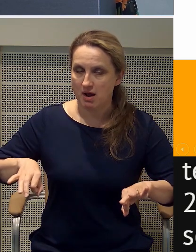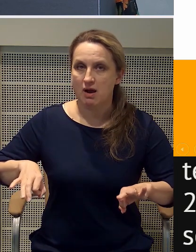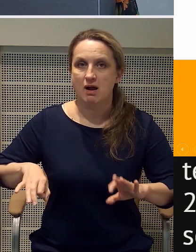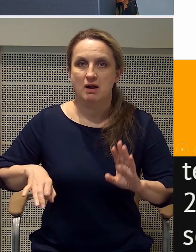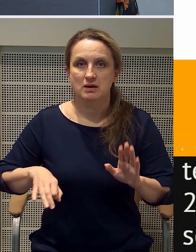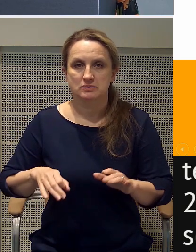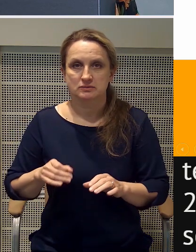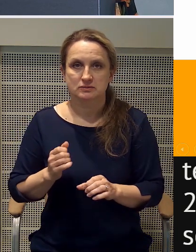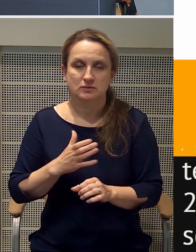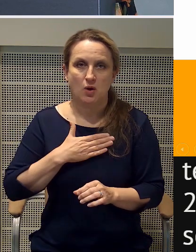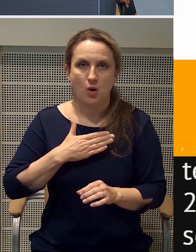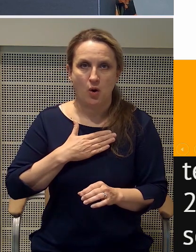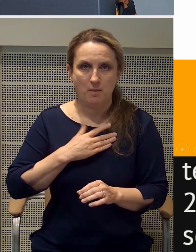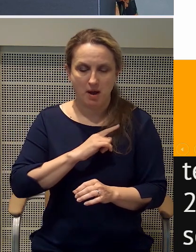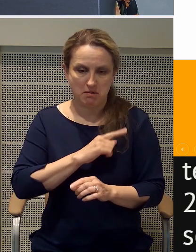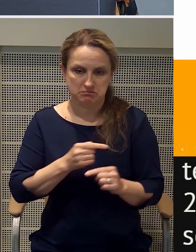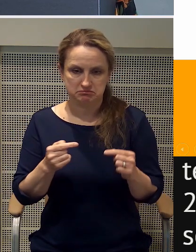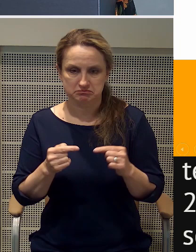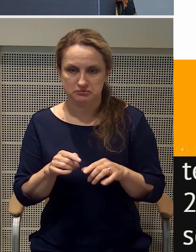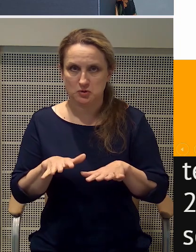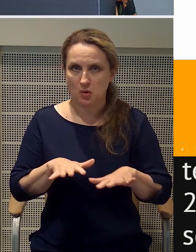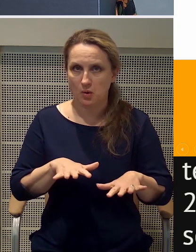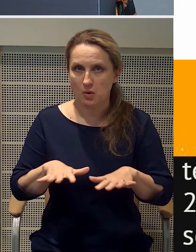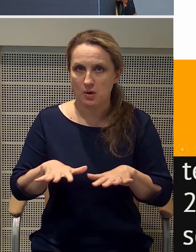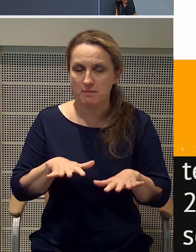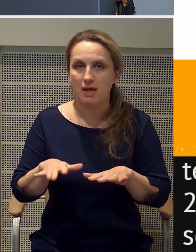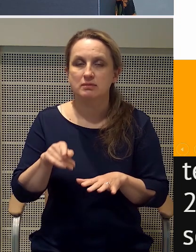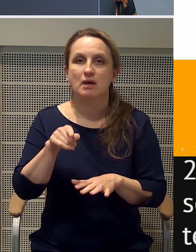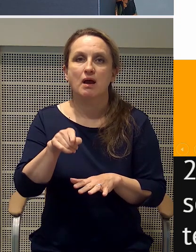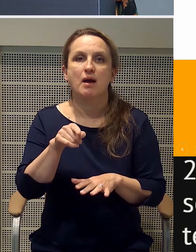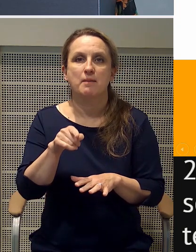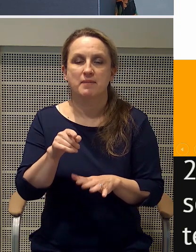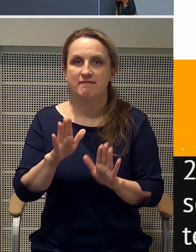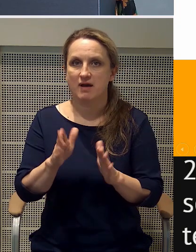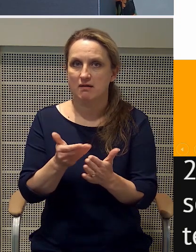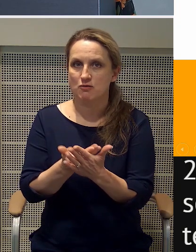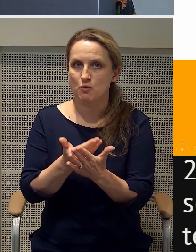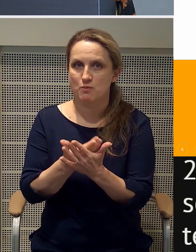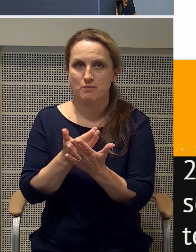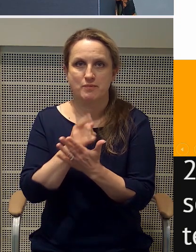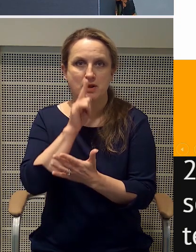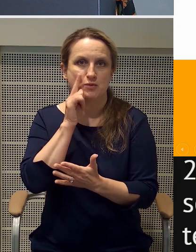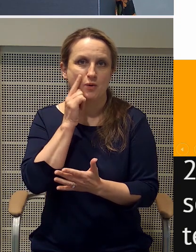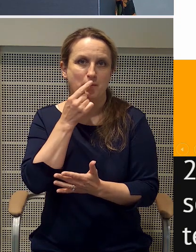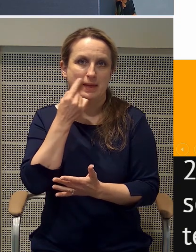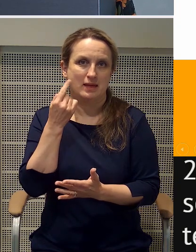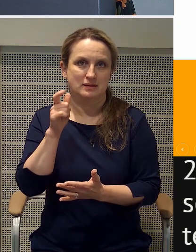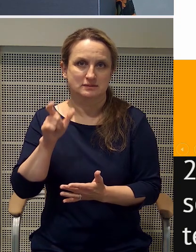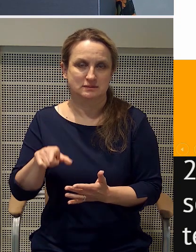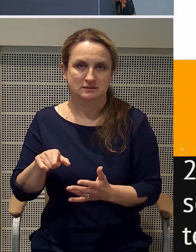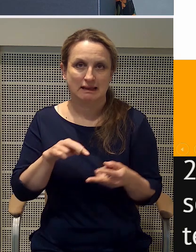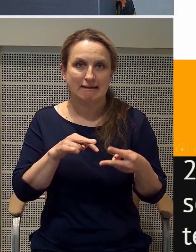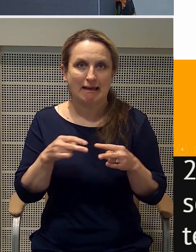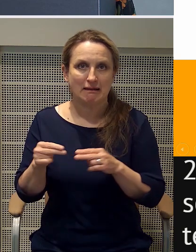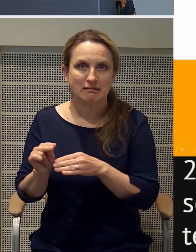head from the pillow, but today he can manage in his daily life and he's doing very